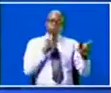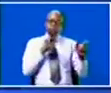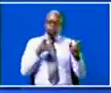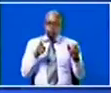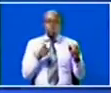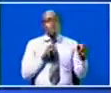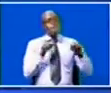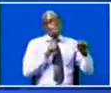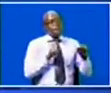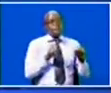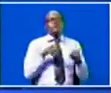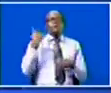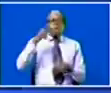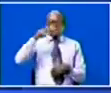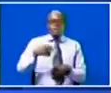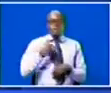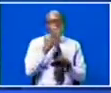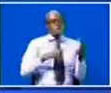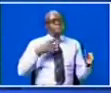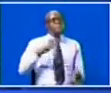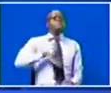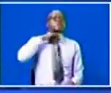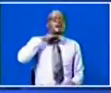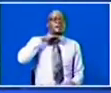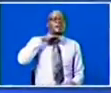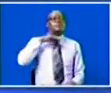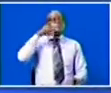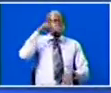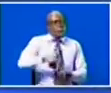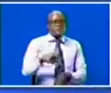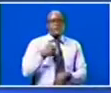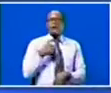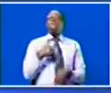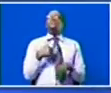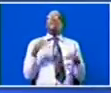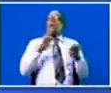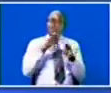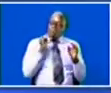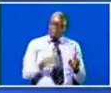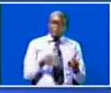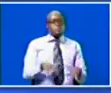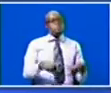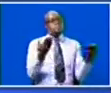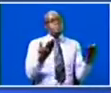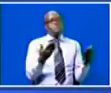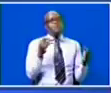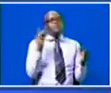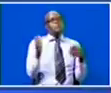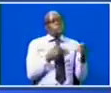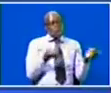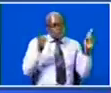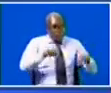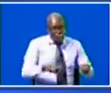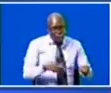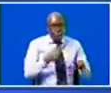you're fighting, there are always casualties. Mm-hmm. And when you're fighting, when you have your arsenals, you release everything. Mm-hmm. So whatever happened, happened. And in the